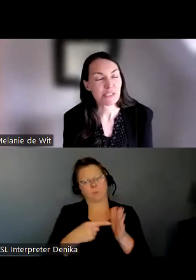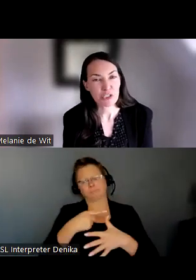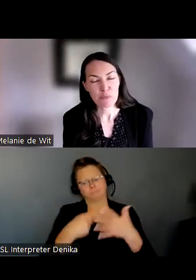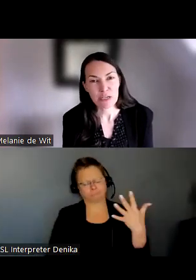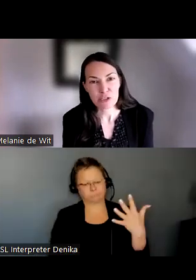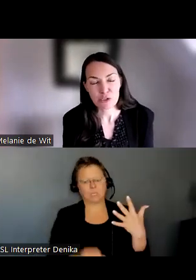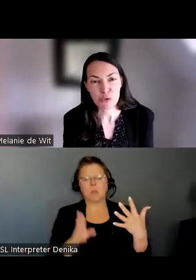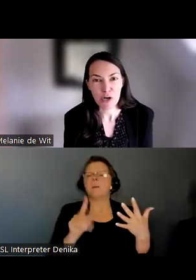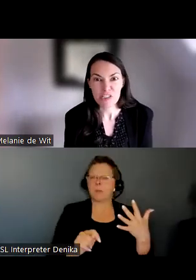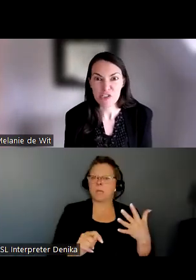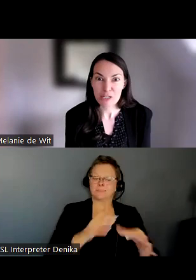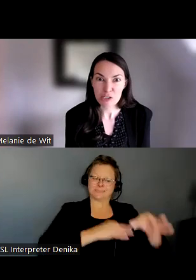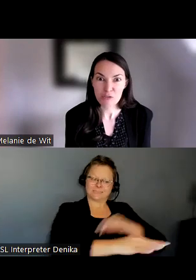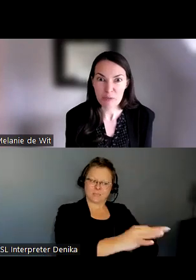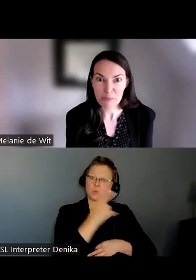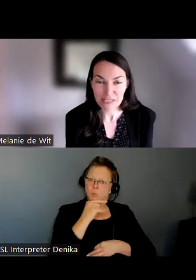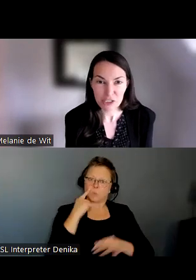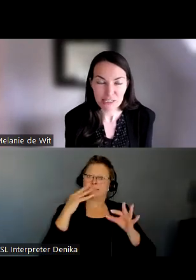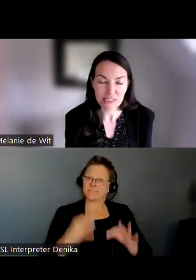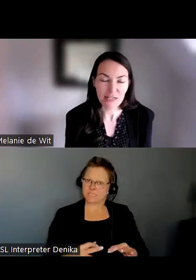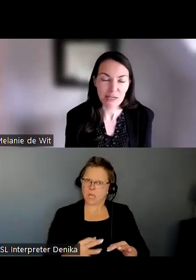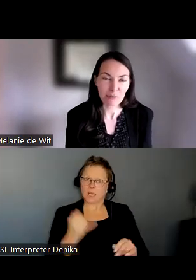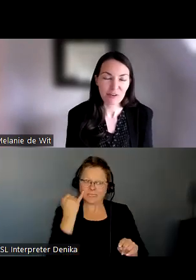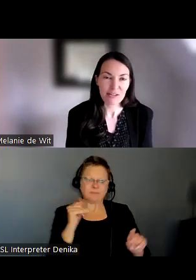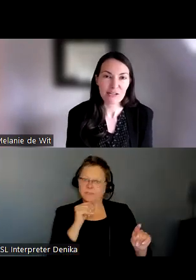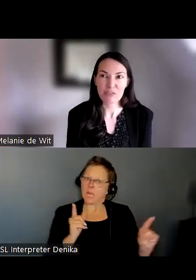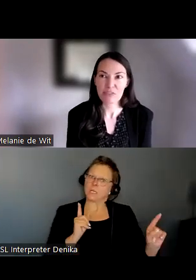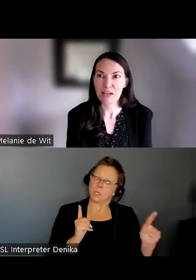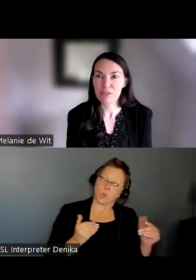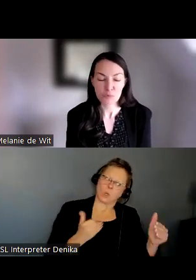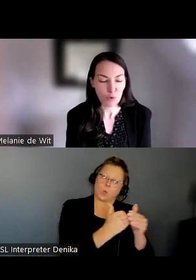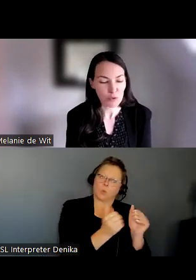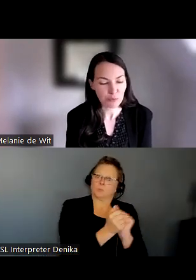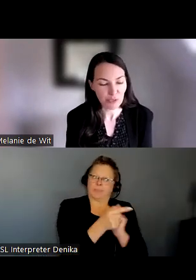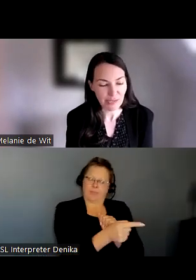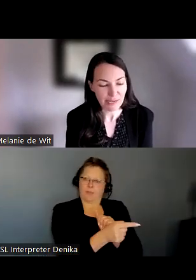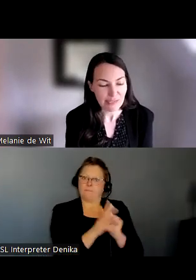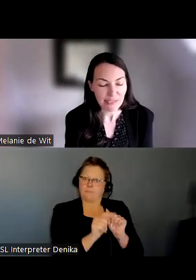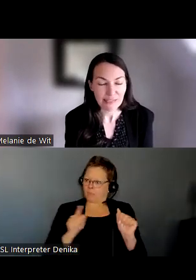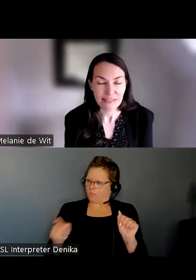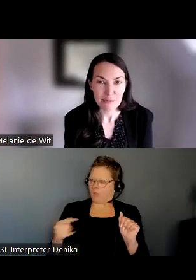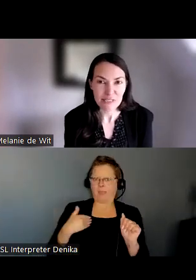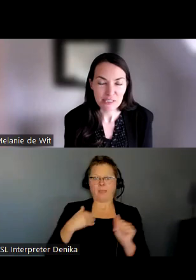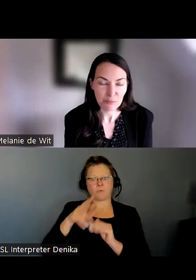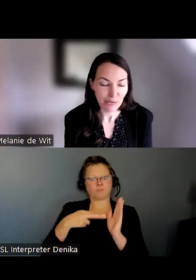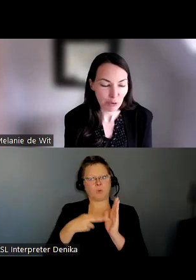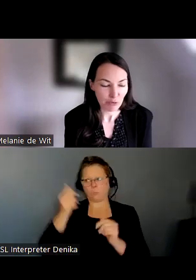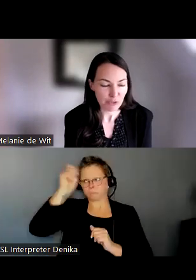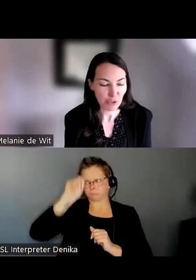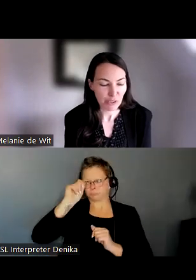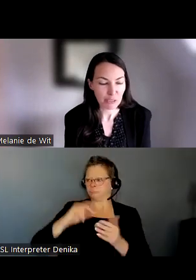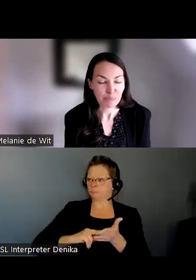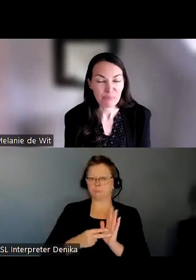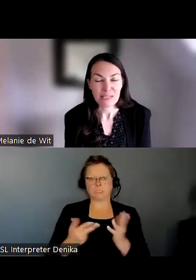substitute decision makers who are estranged from the patient, but find out that they have this role to play in the absence of a power